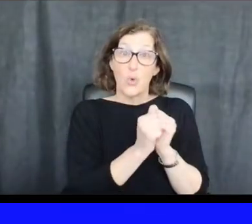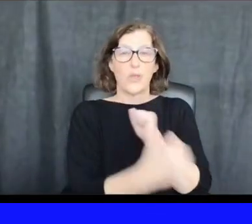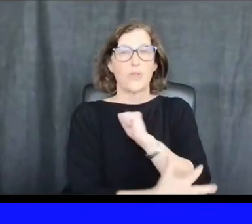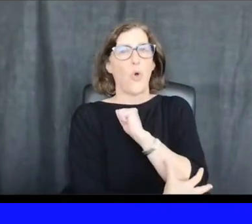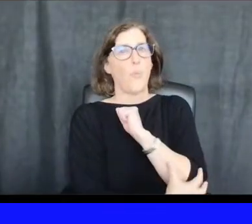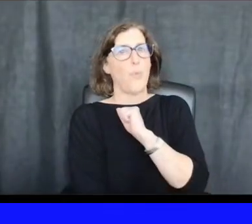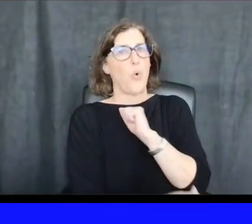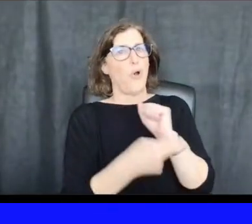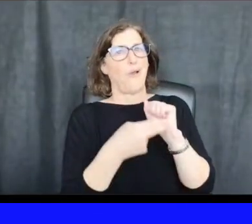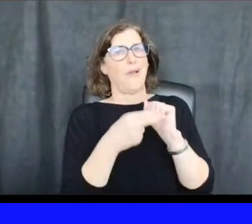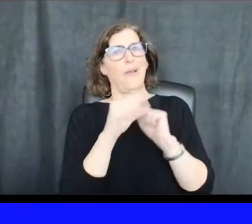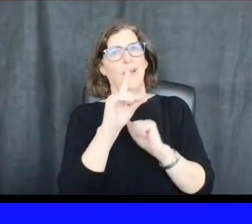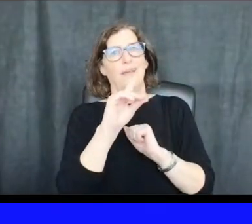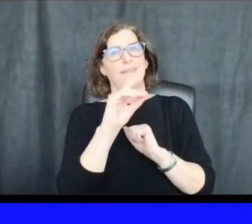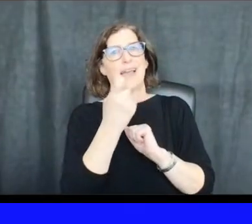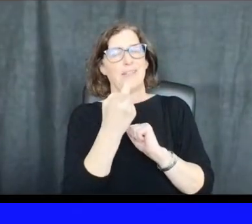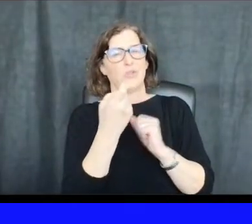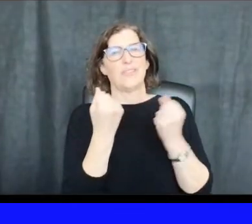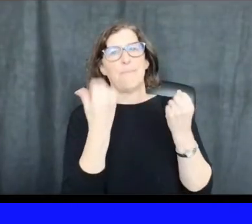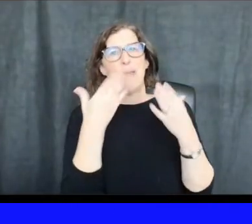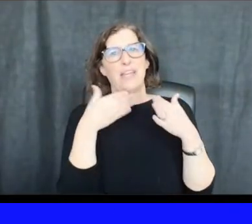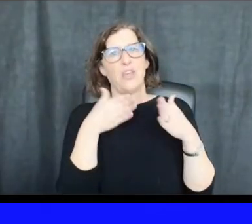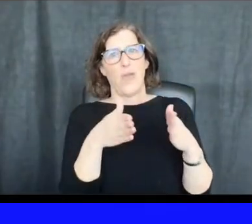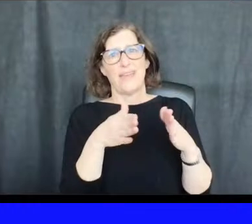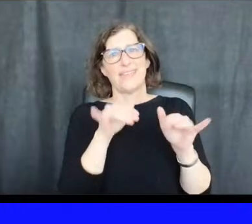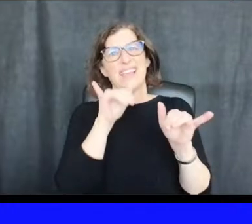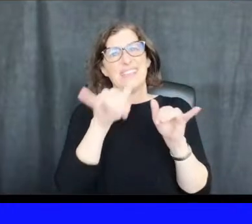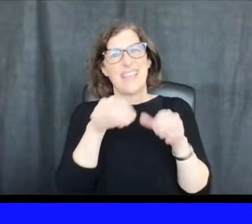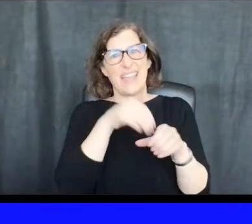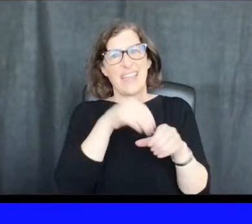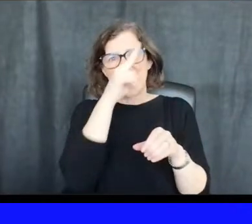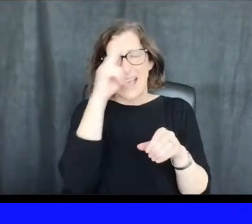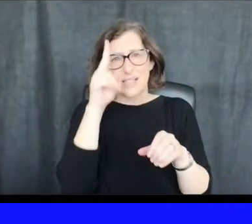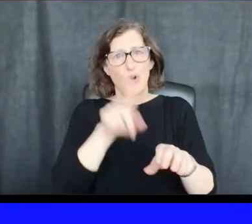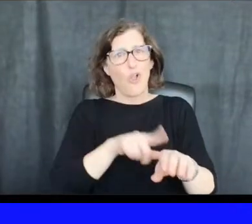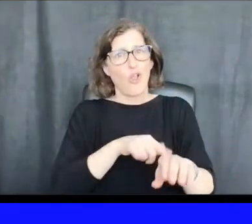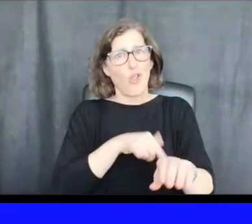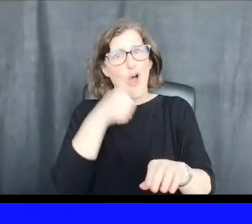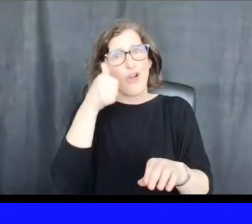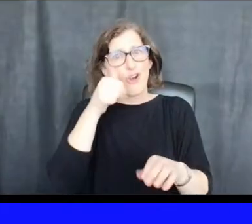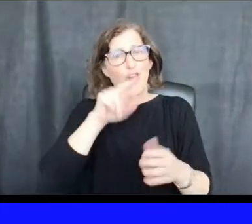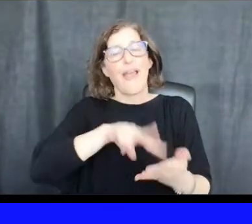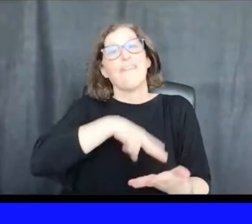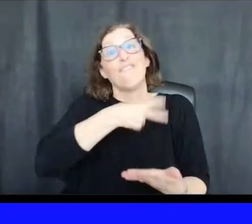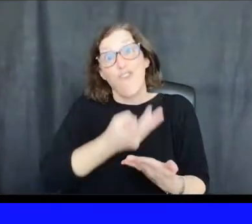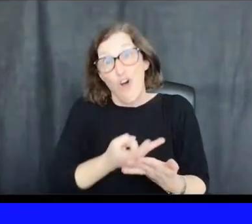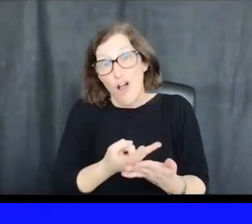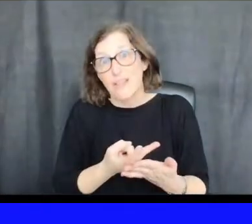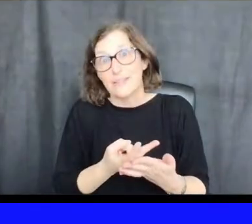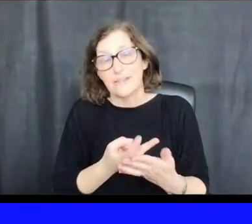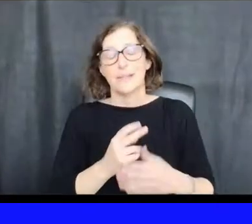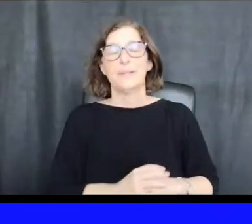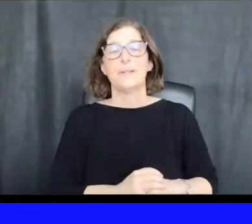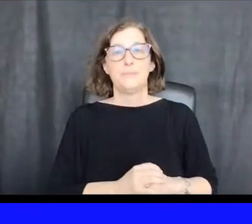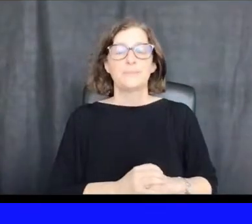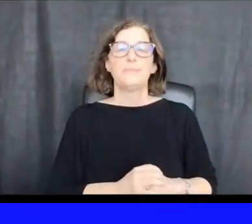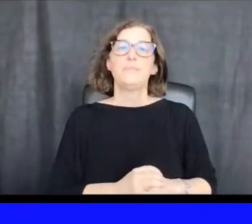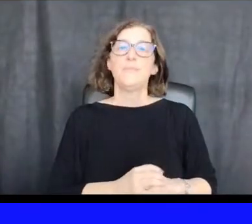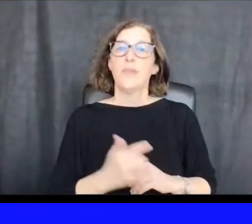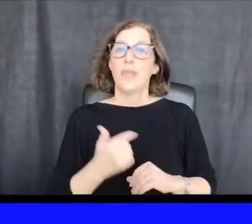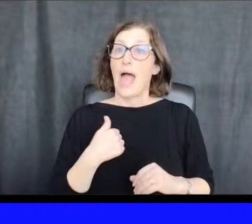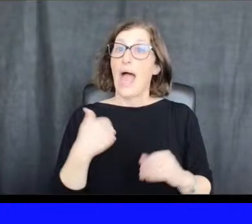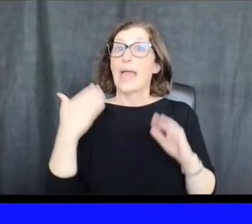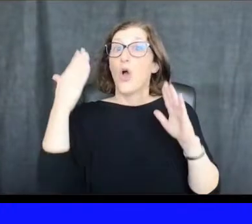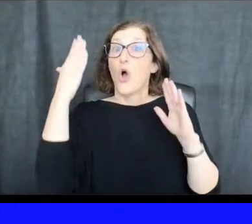cost, and that correlates with the amount of admissions. If a patient has been admitted twice in a